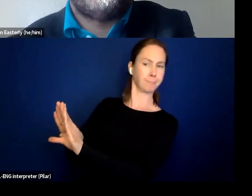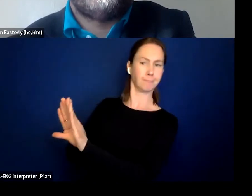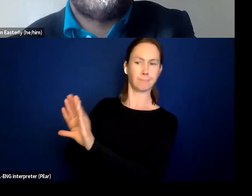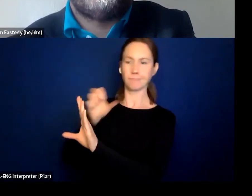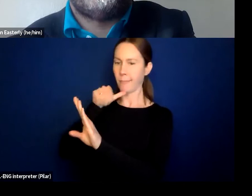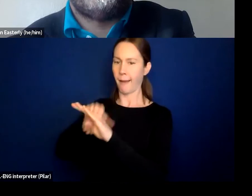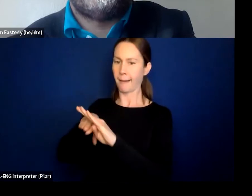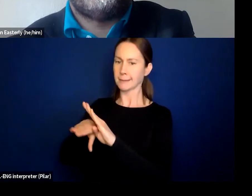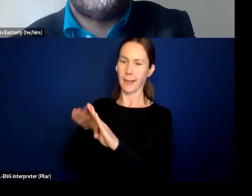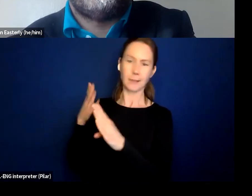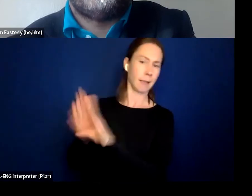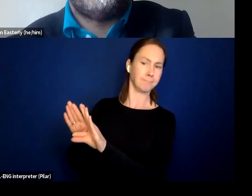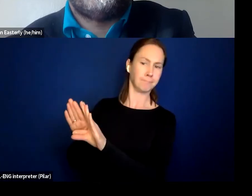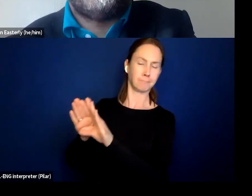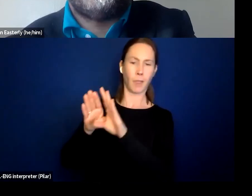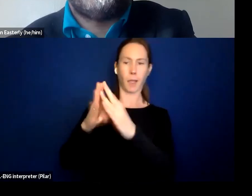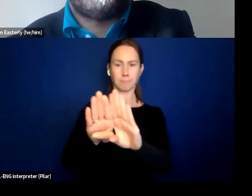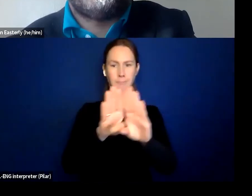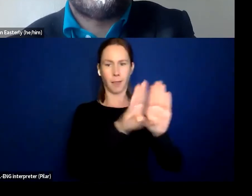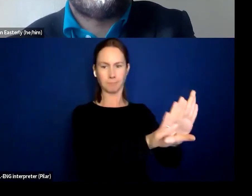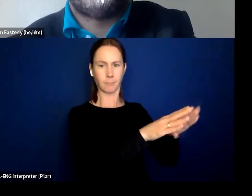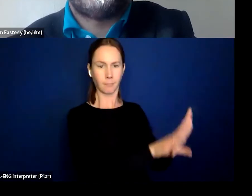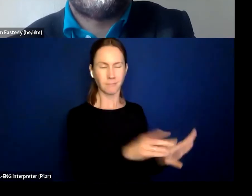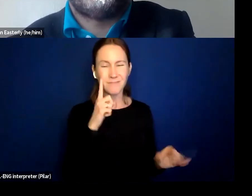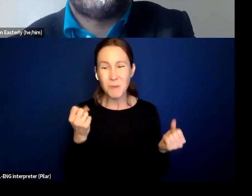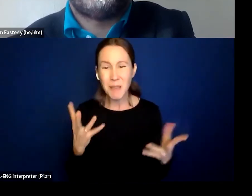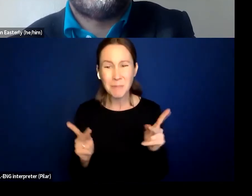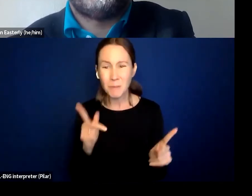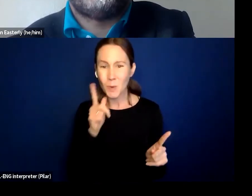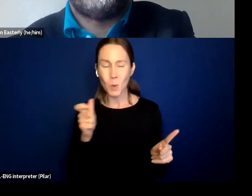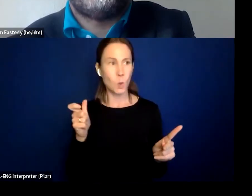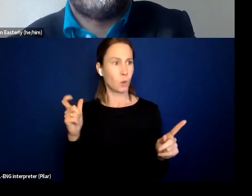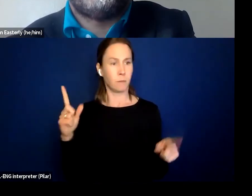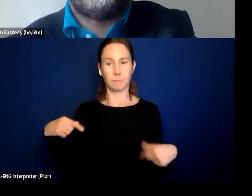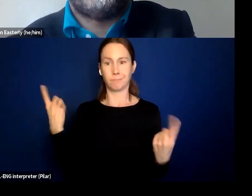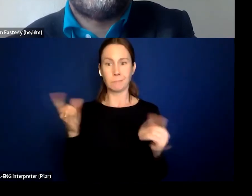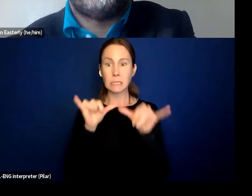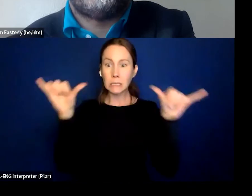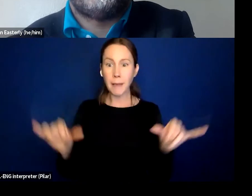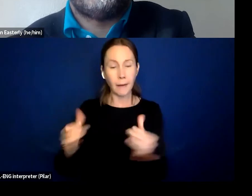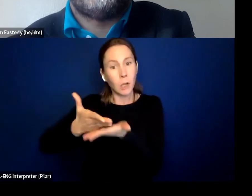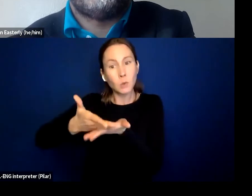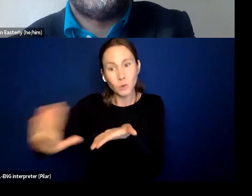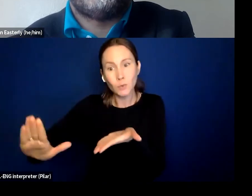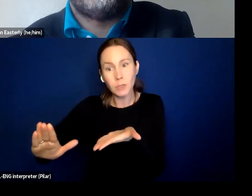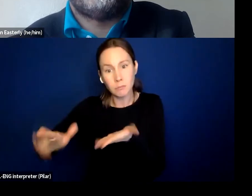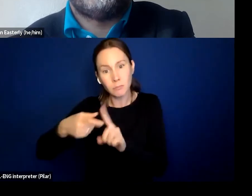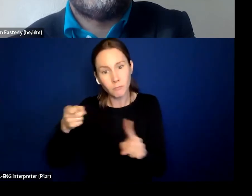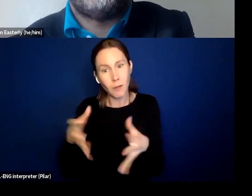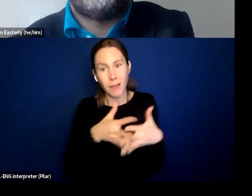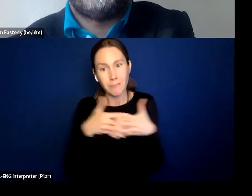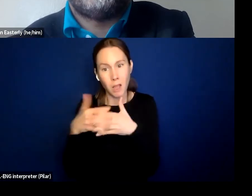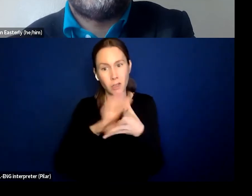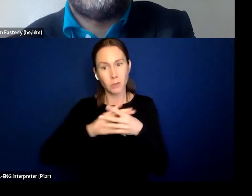inaccessible spaces for all sorts of people who've been systematically excluded from the American